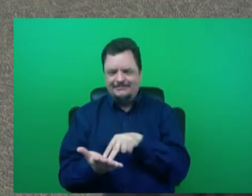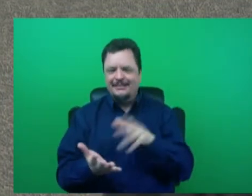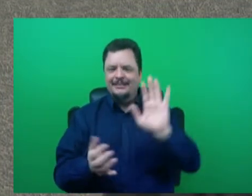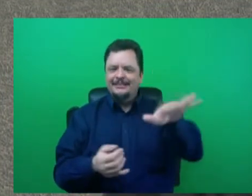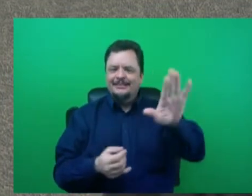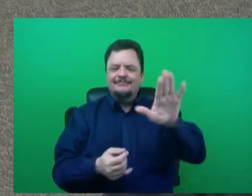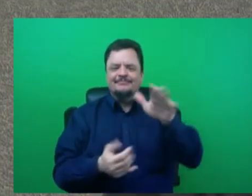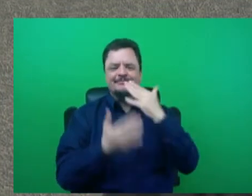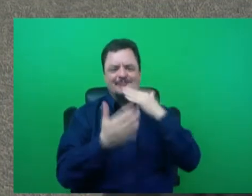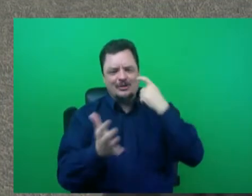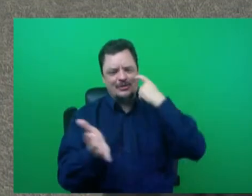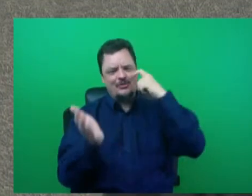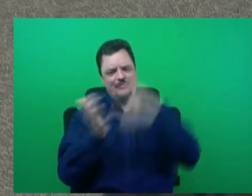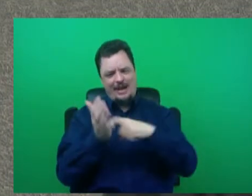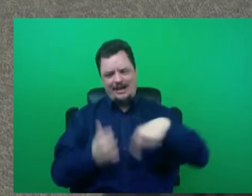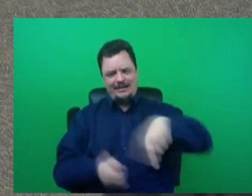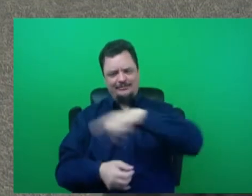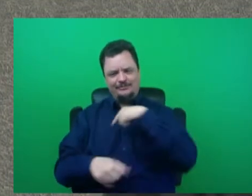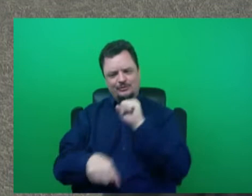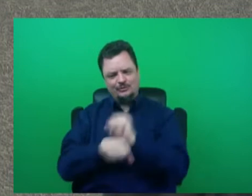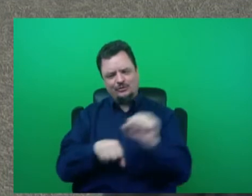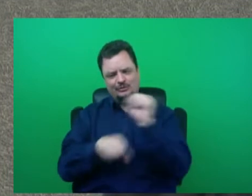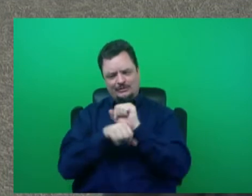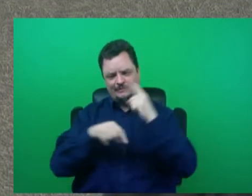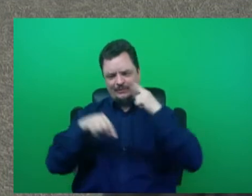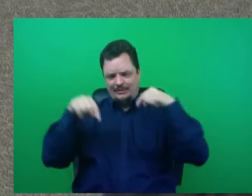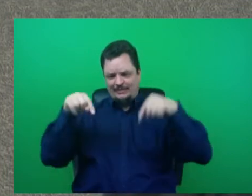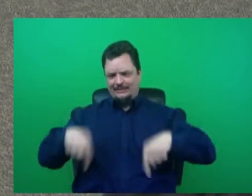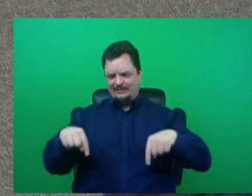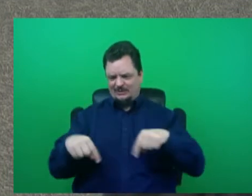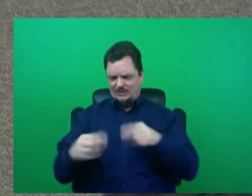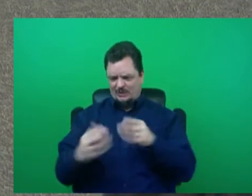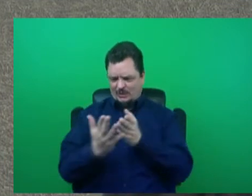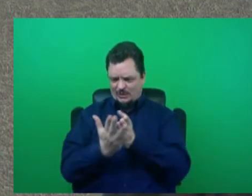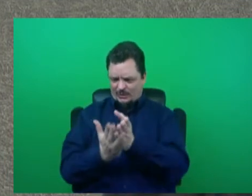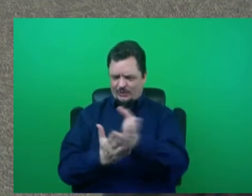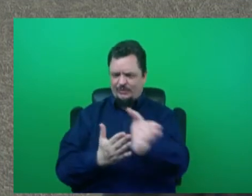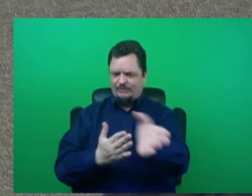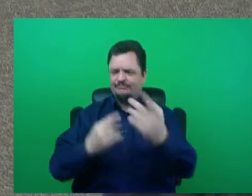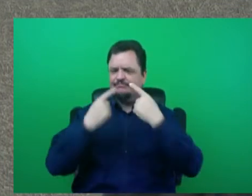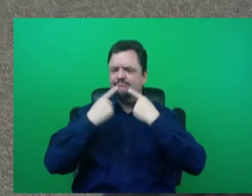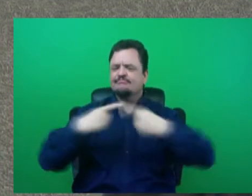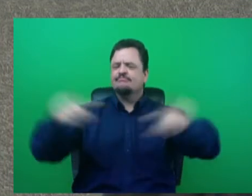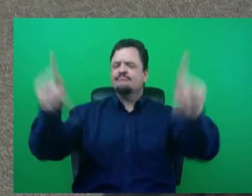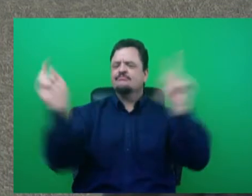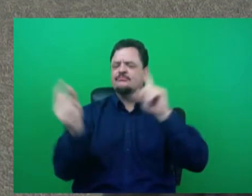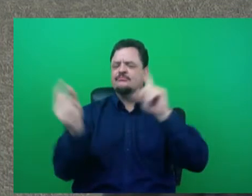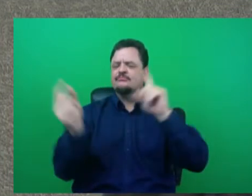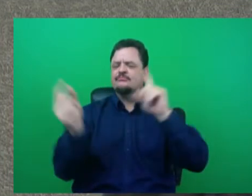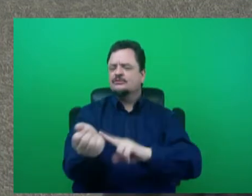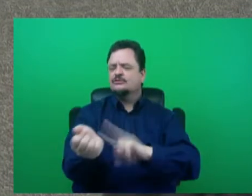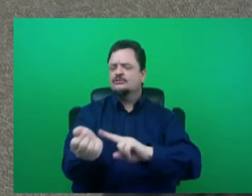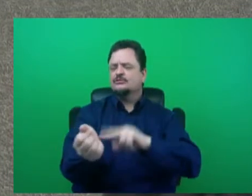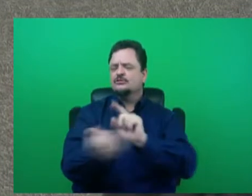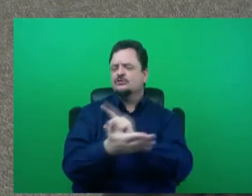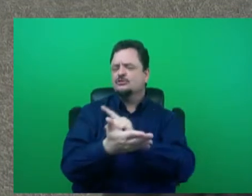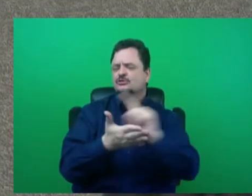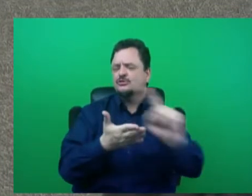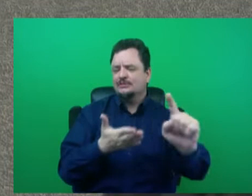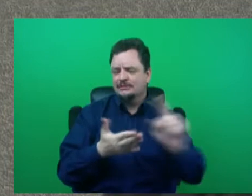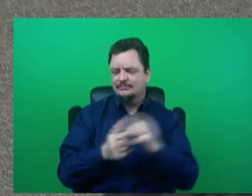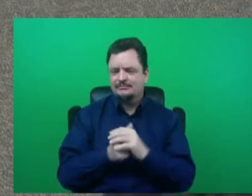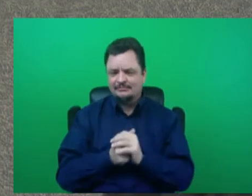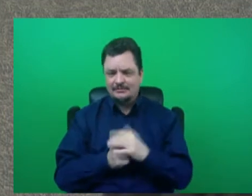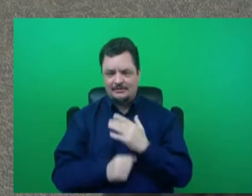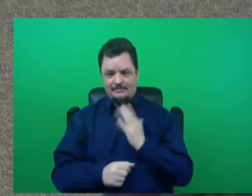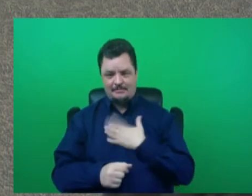through this proclamation acknowledging National Nurses Week. The role we play in nursing is very different than what we probably had envisioned. However,